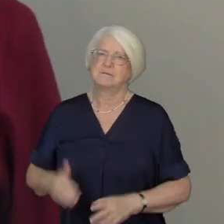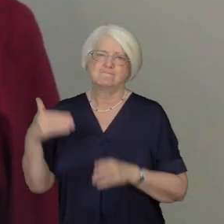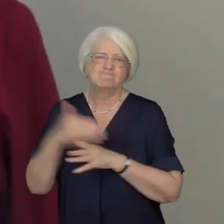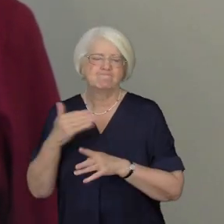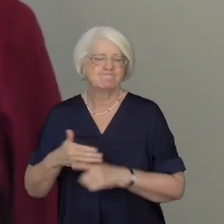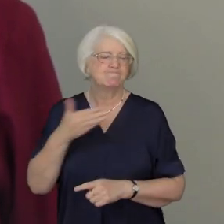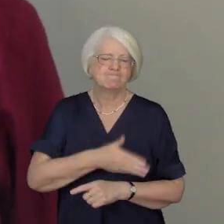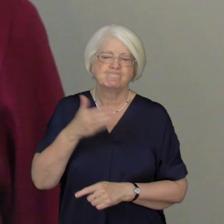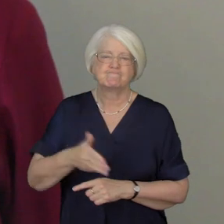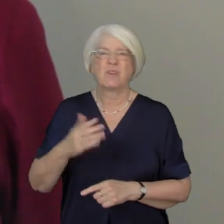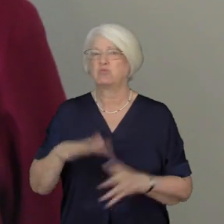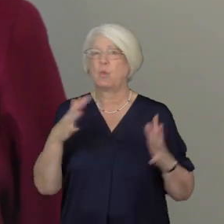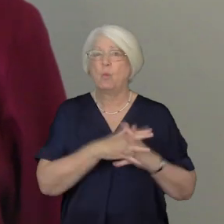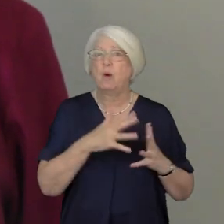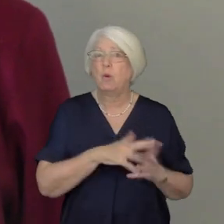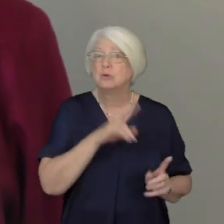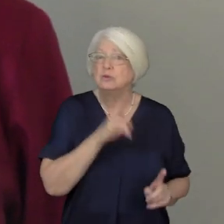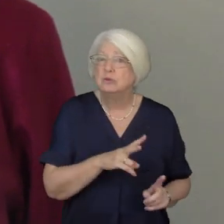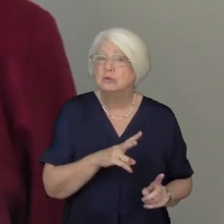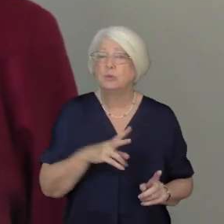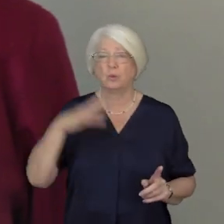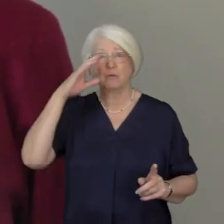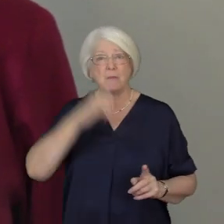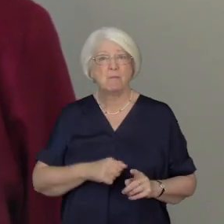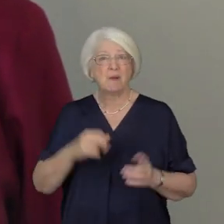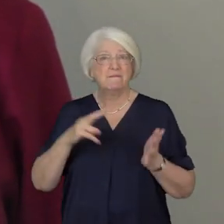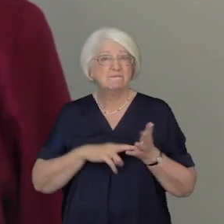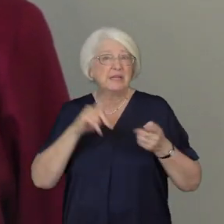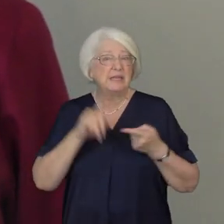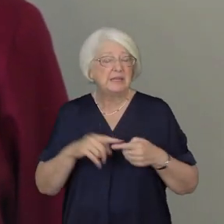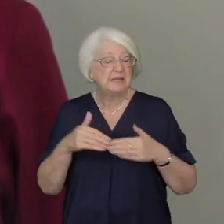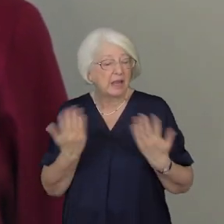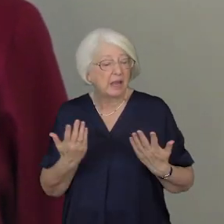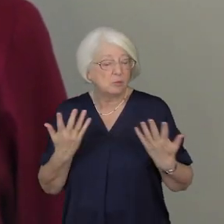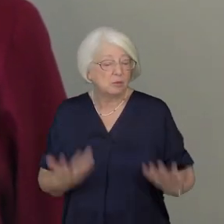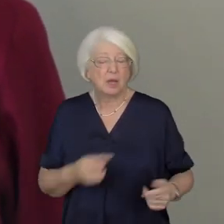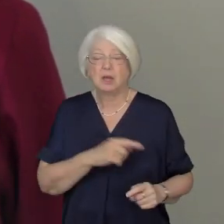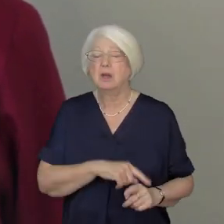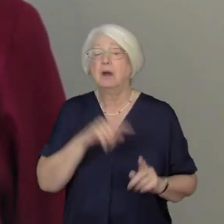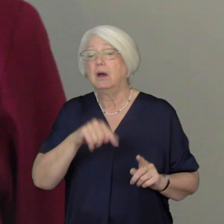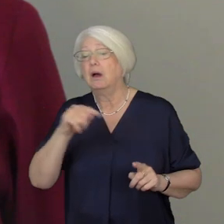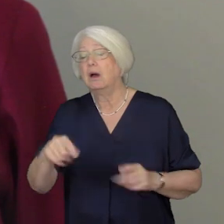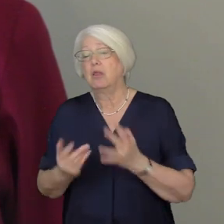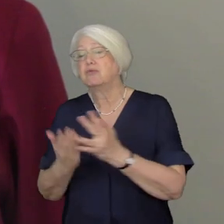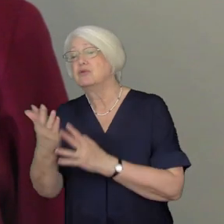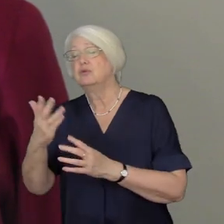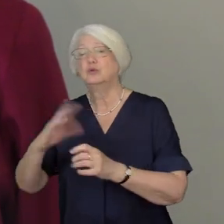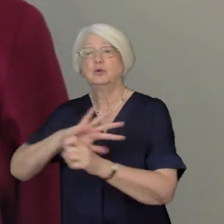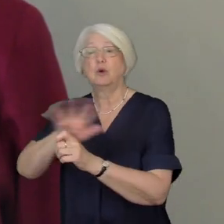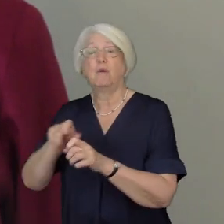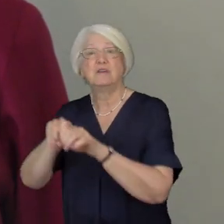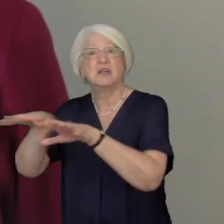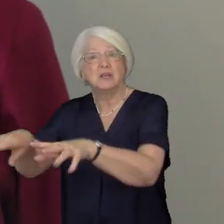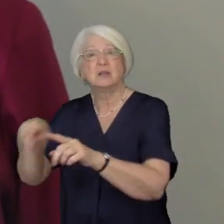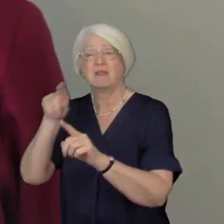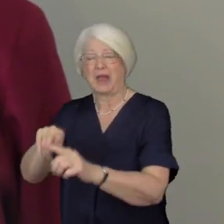with VE Day, through to our efforts against COVID-19, nurses who take on new